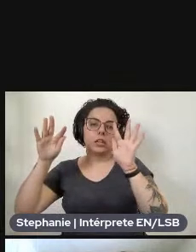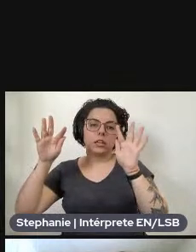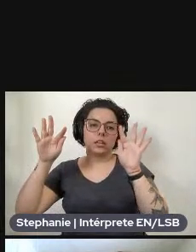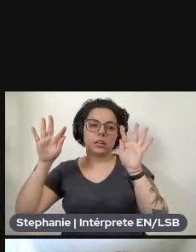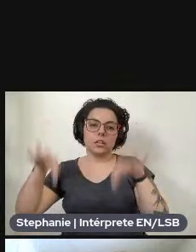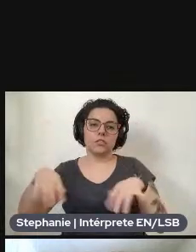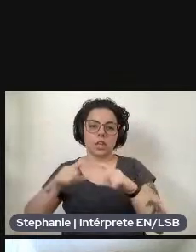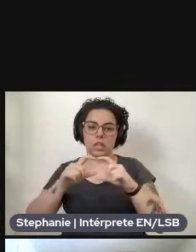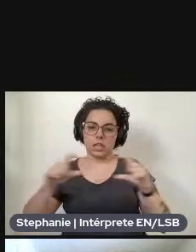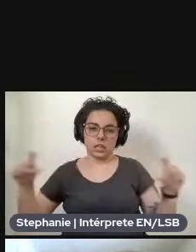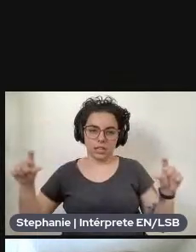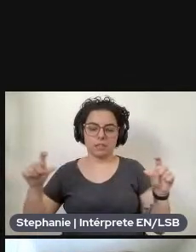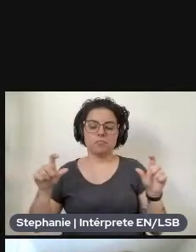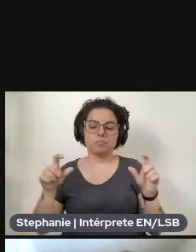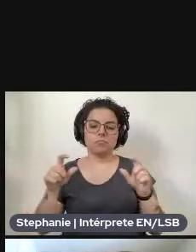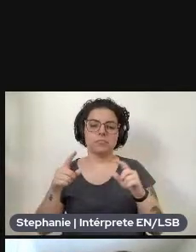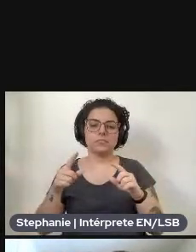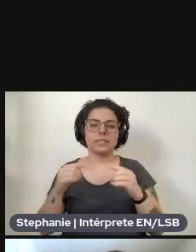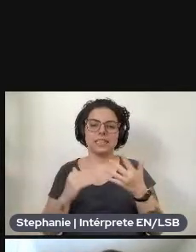morphological level.